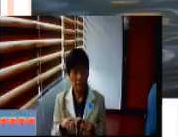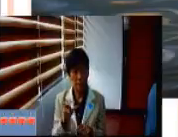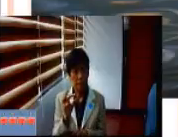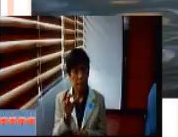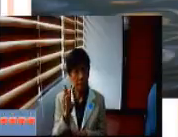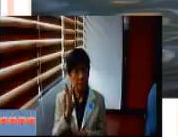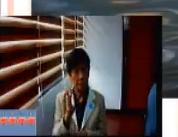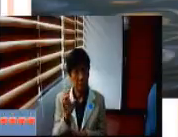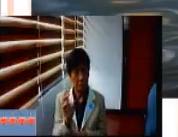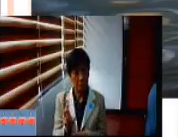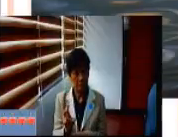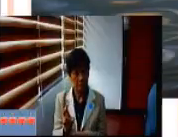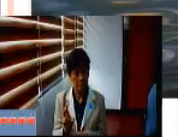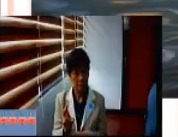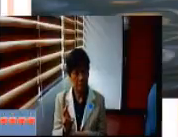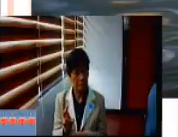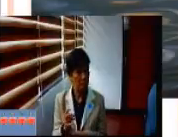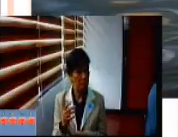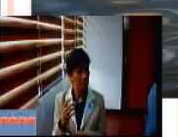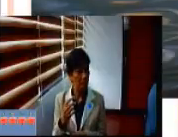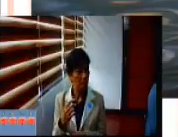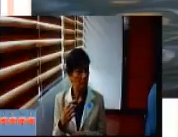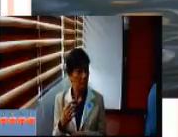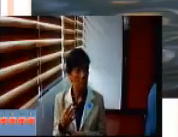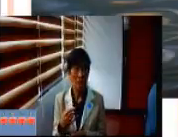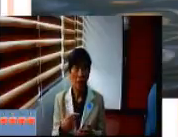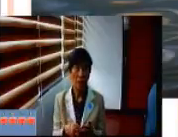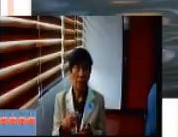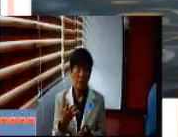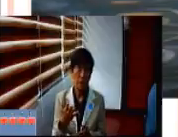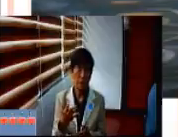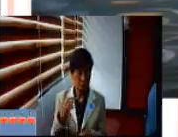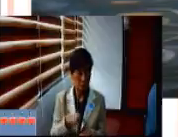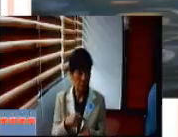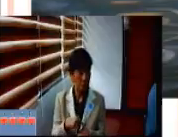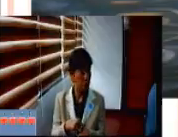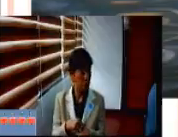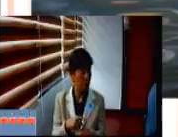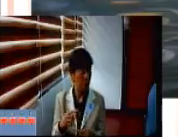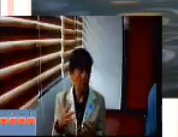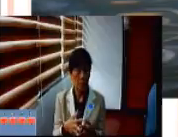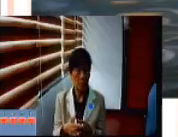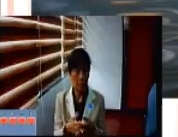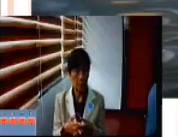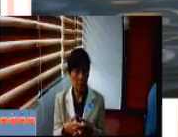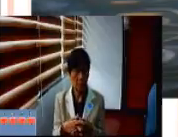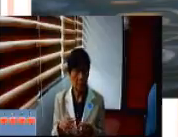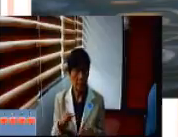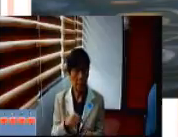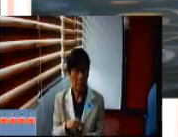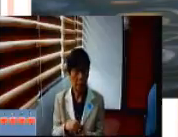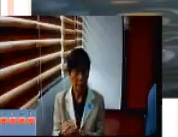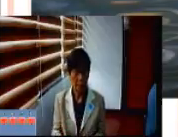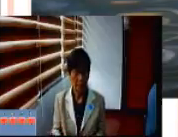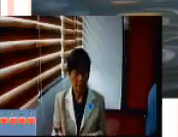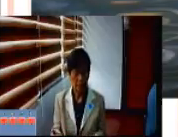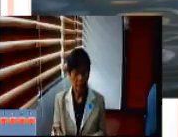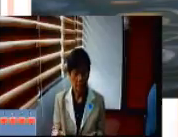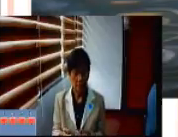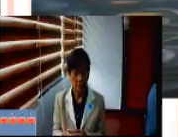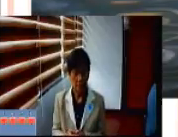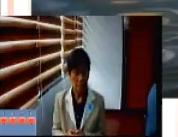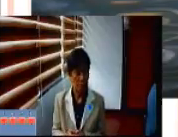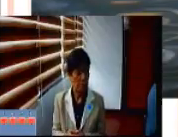baseline, mind you po, this was a time na nandito po yung mga American Warfel and Manakop po ang nag-troll